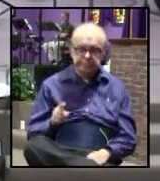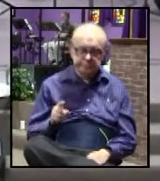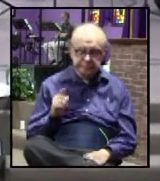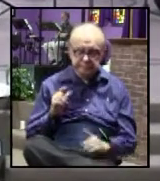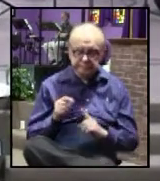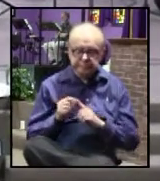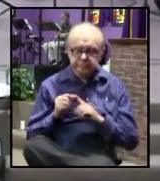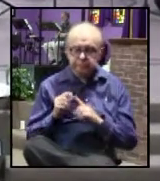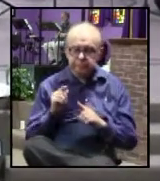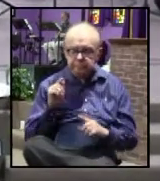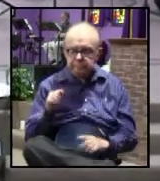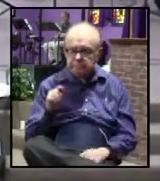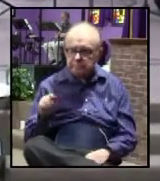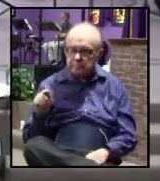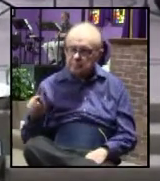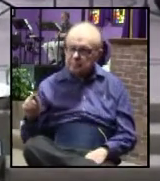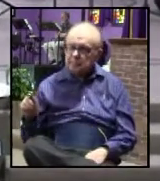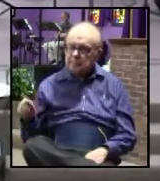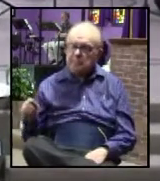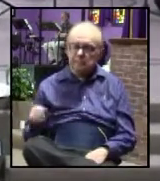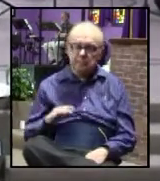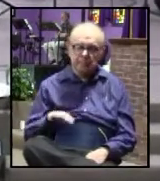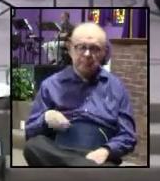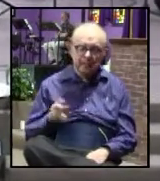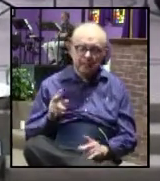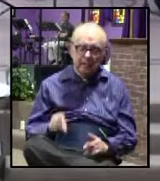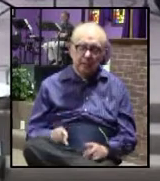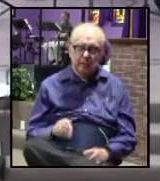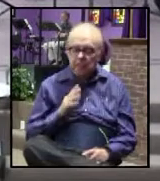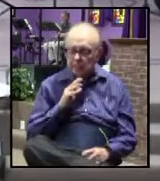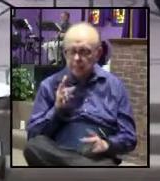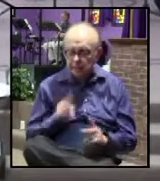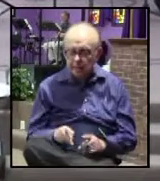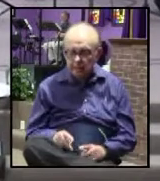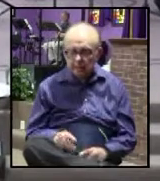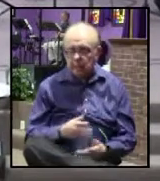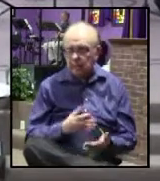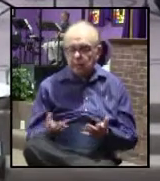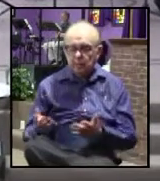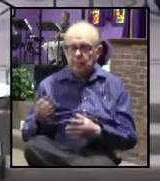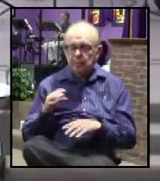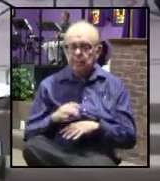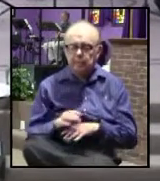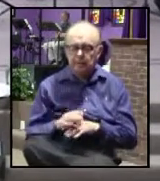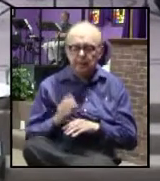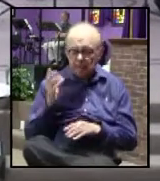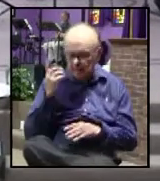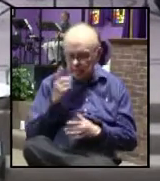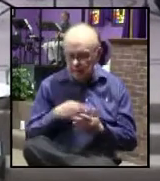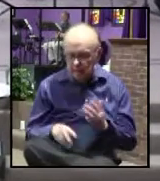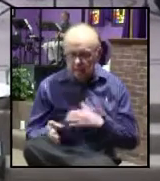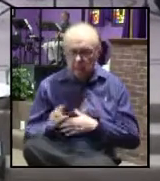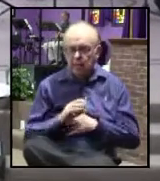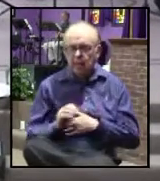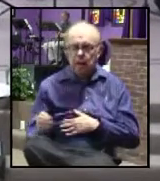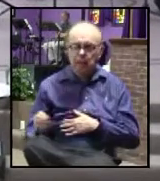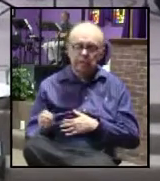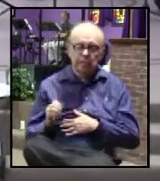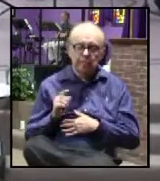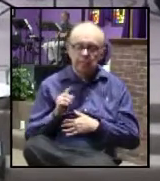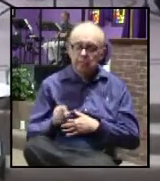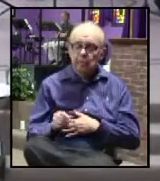you specifically, I'm pointing at everybody here, has invited somebody, has talked to somebody, has brought them in. And guess what? None of you